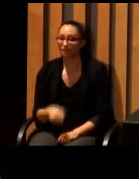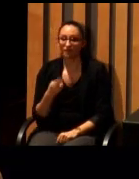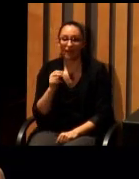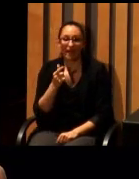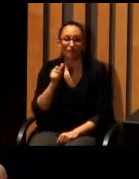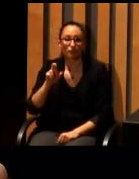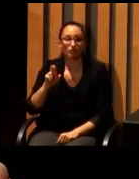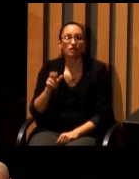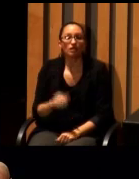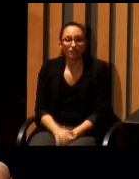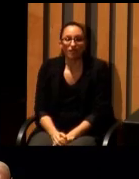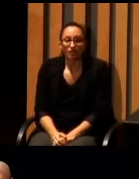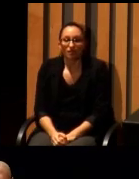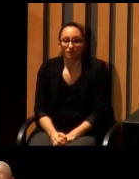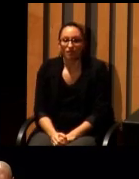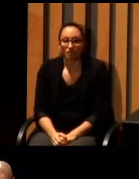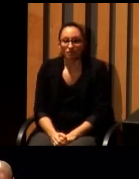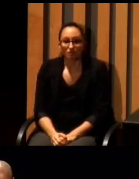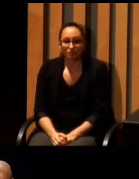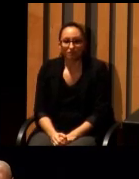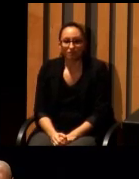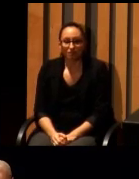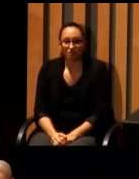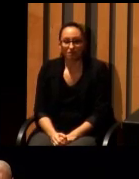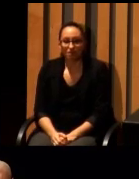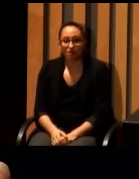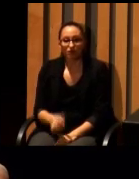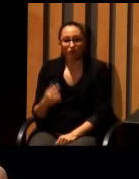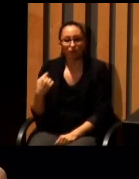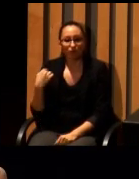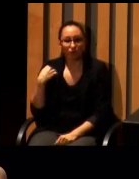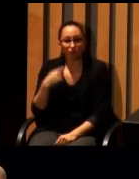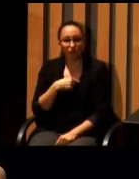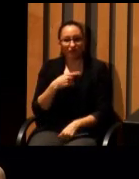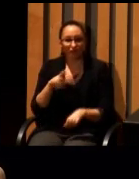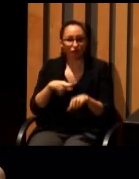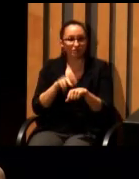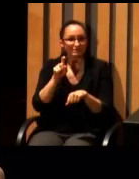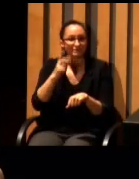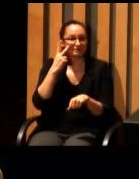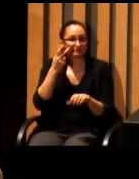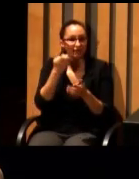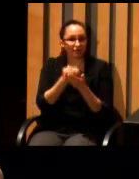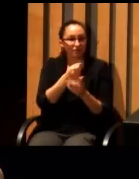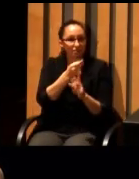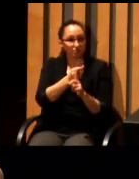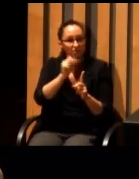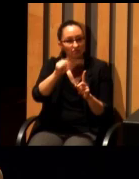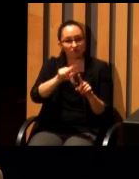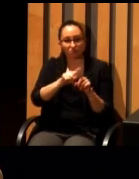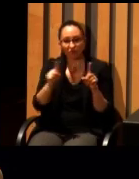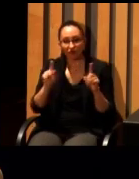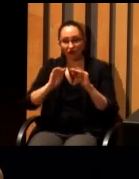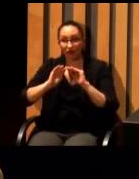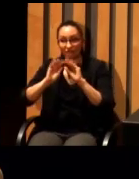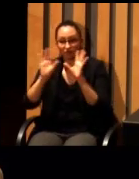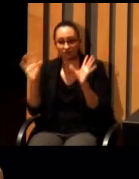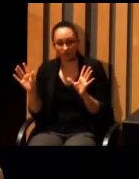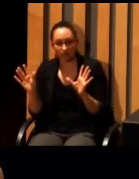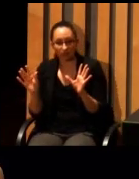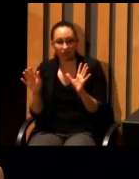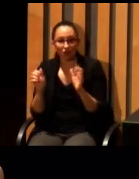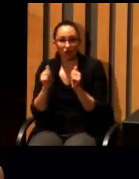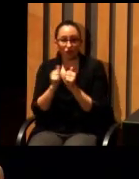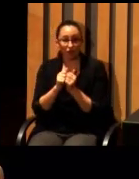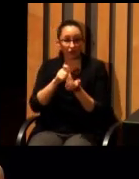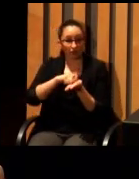One thing also is not only withhold some of our economic enthusiasm, but clearly in terms of the articles that